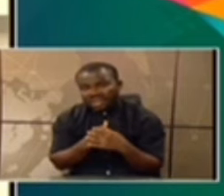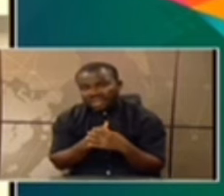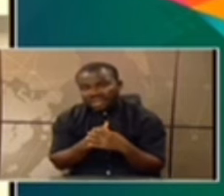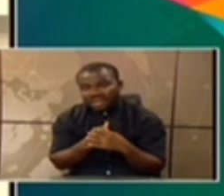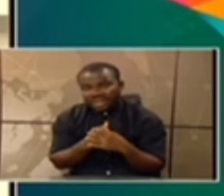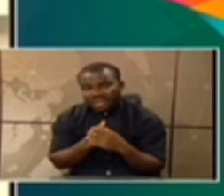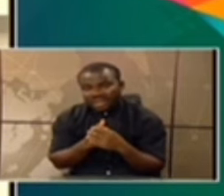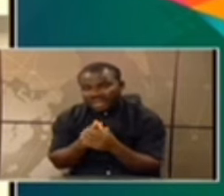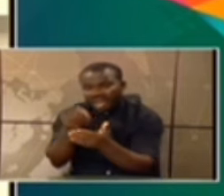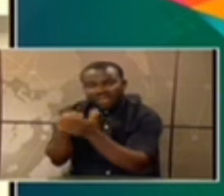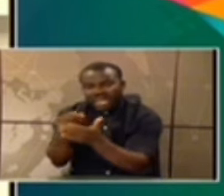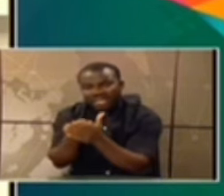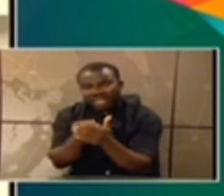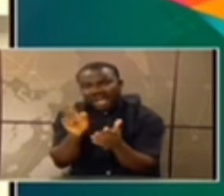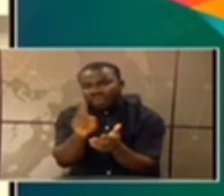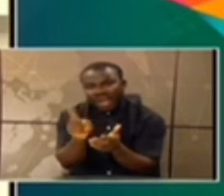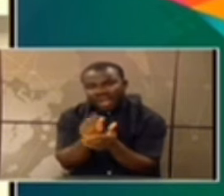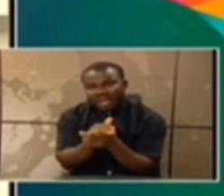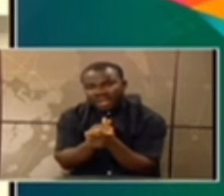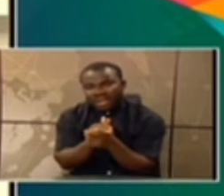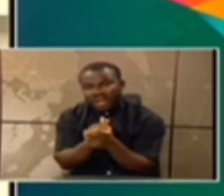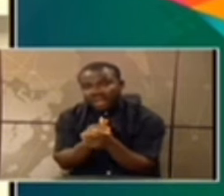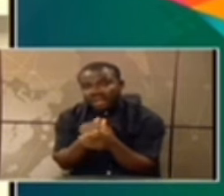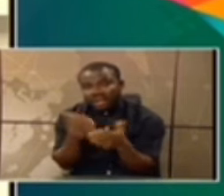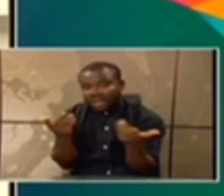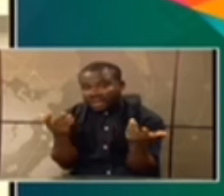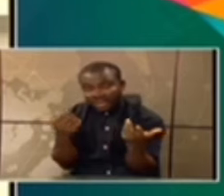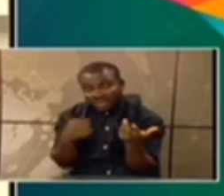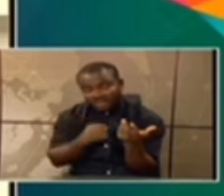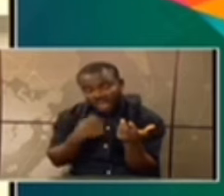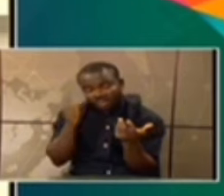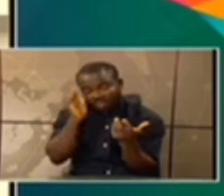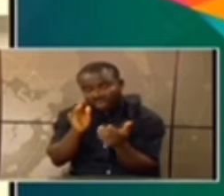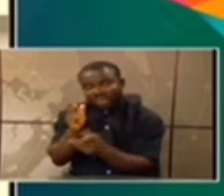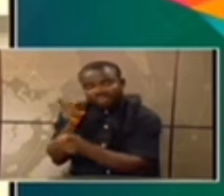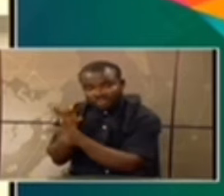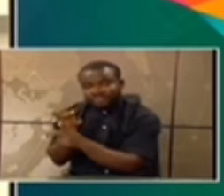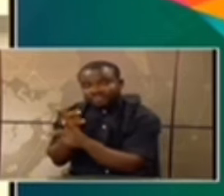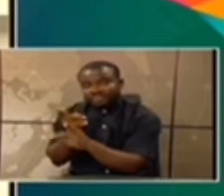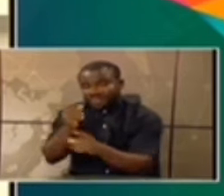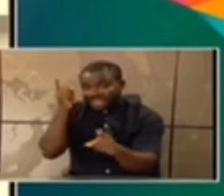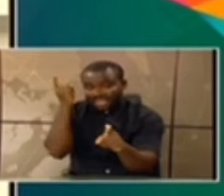Sikano. And when he made a true, I say, oh, Miss Anna, this time, my dear, may the Wada war know who we